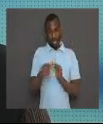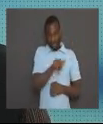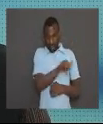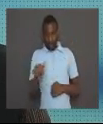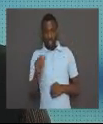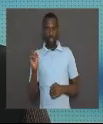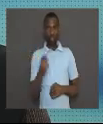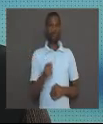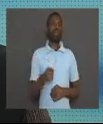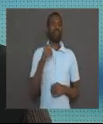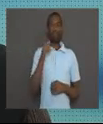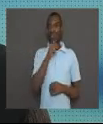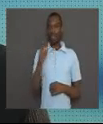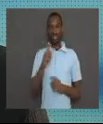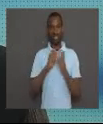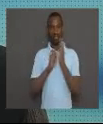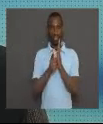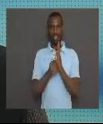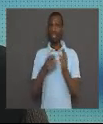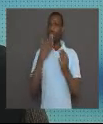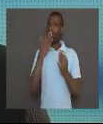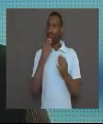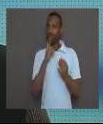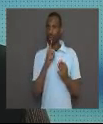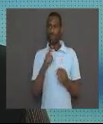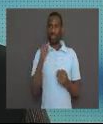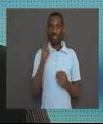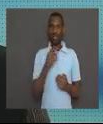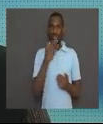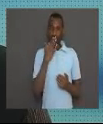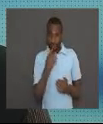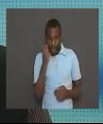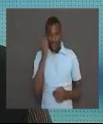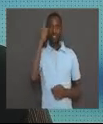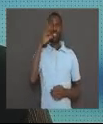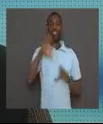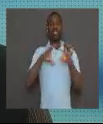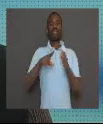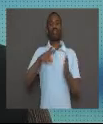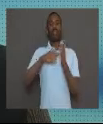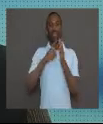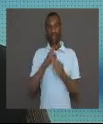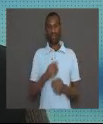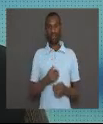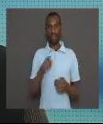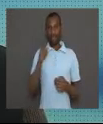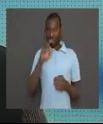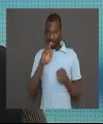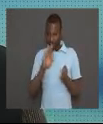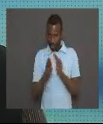ones we have presented, you are showing great understanding. Good